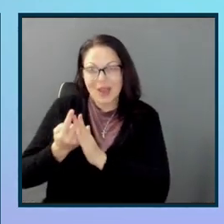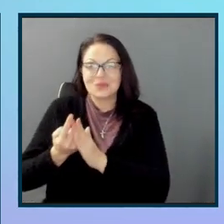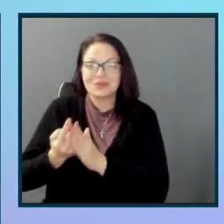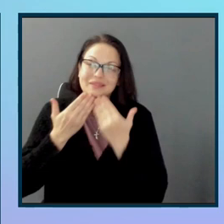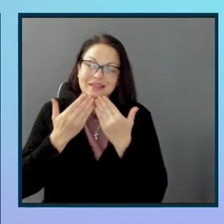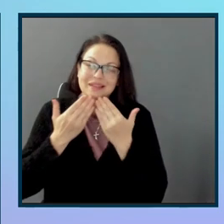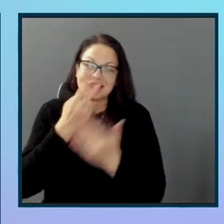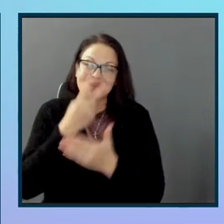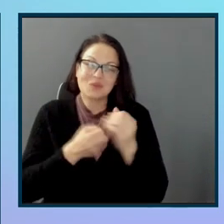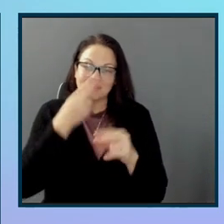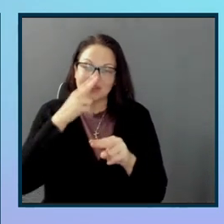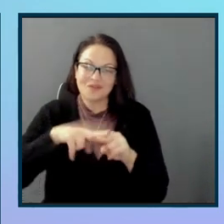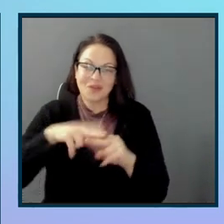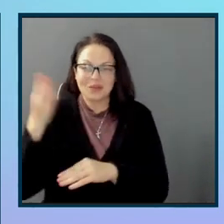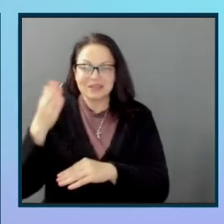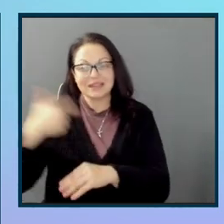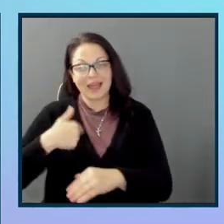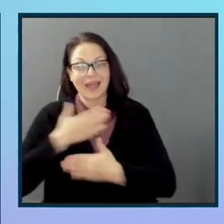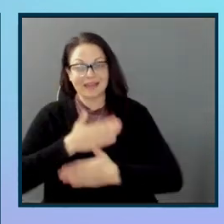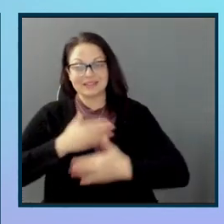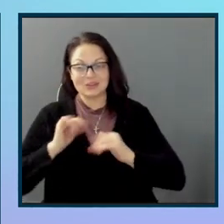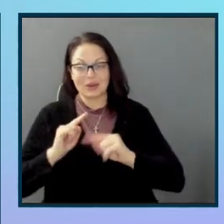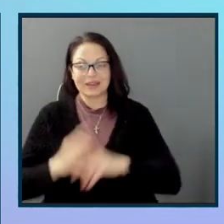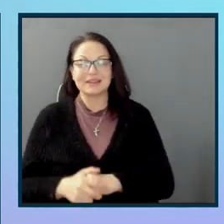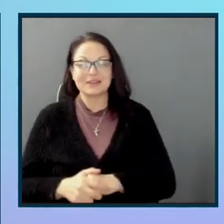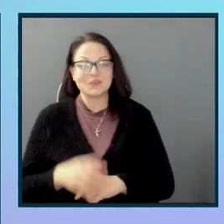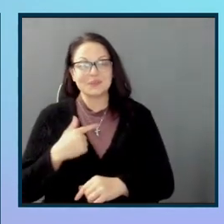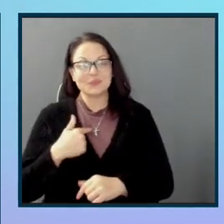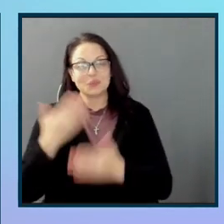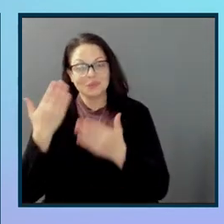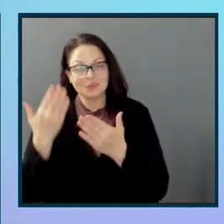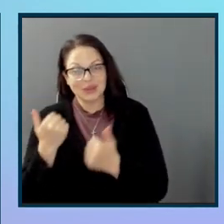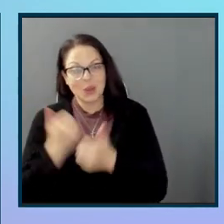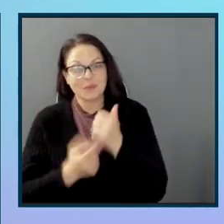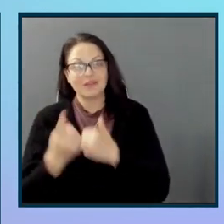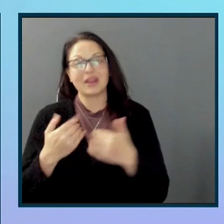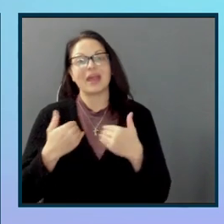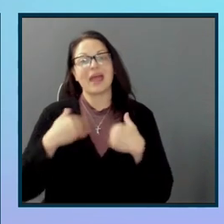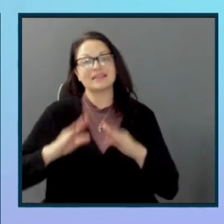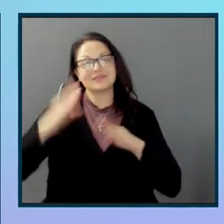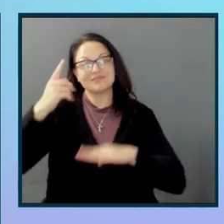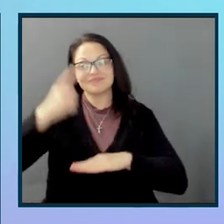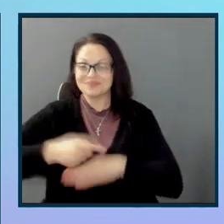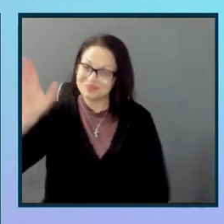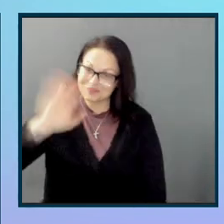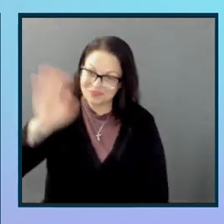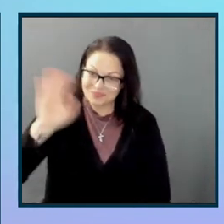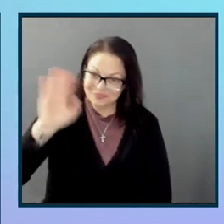much for your fun presentation. I know I really enjoyed it. And I hope everybody has a great rest of their AxCon.